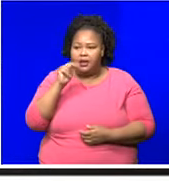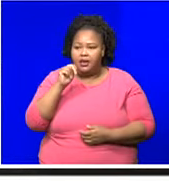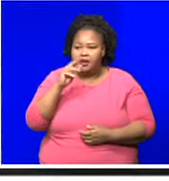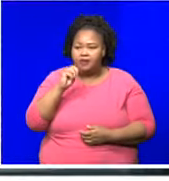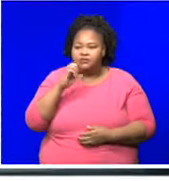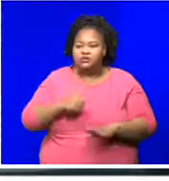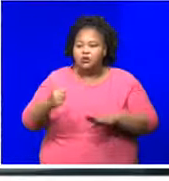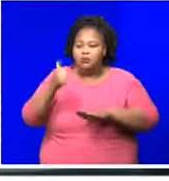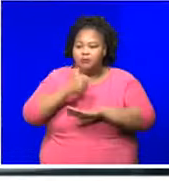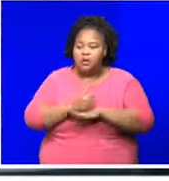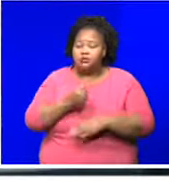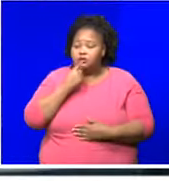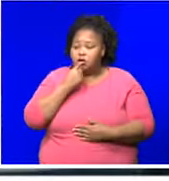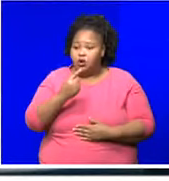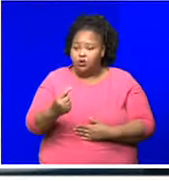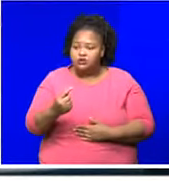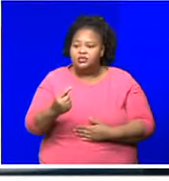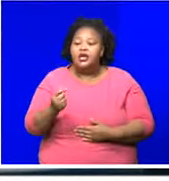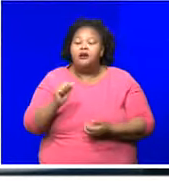management.